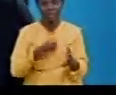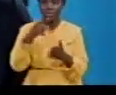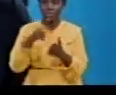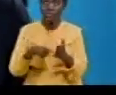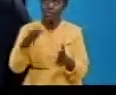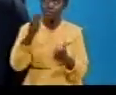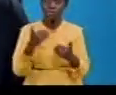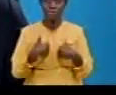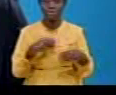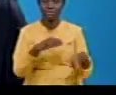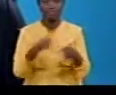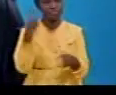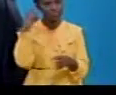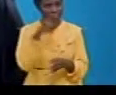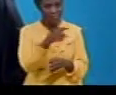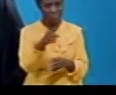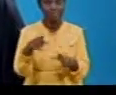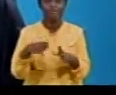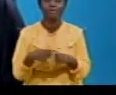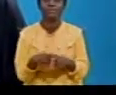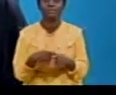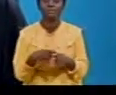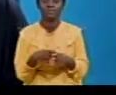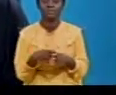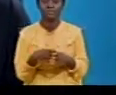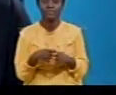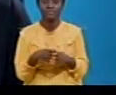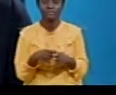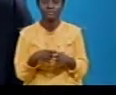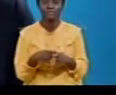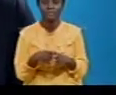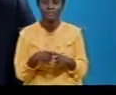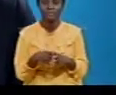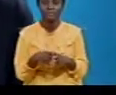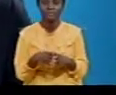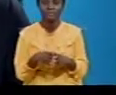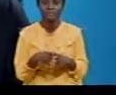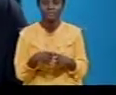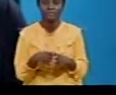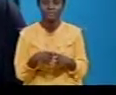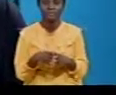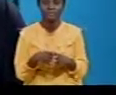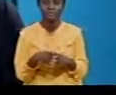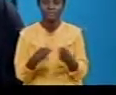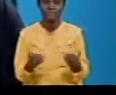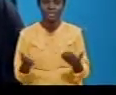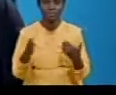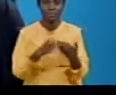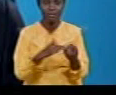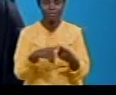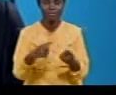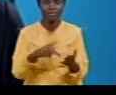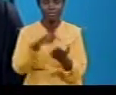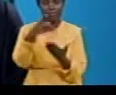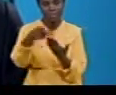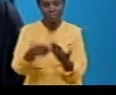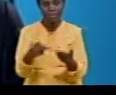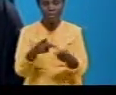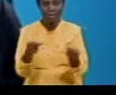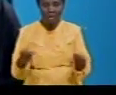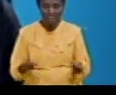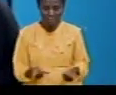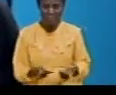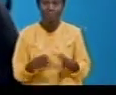will take you back to our alpha location for the GCK second anniversary. This is GCK, the gospel